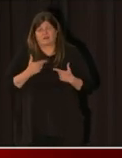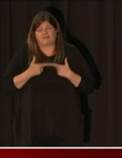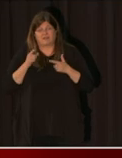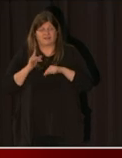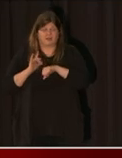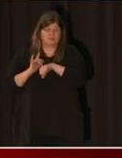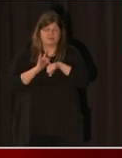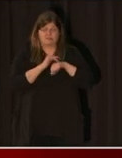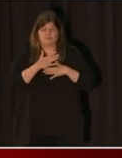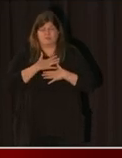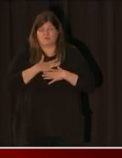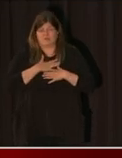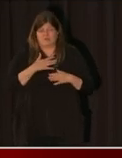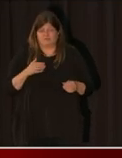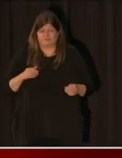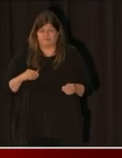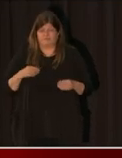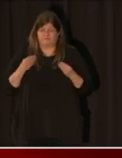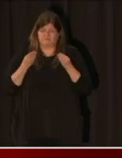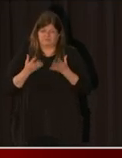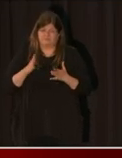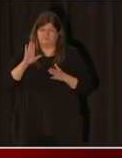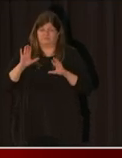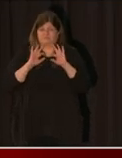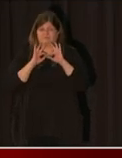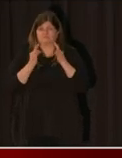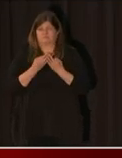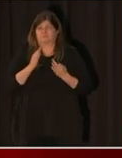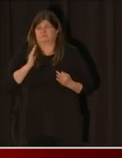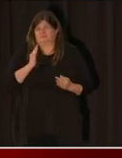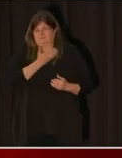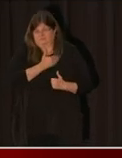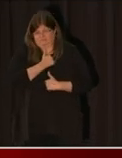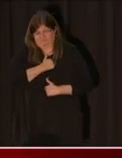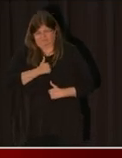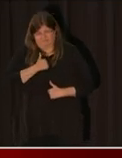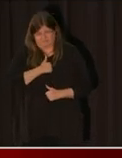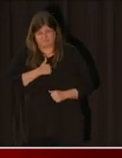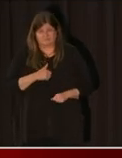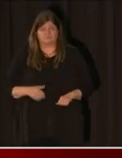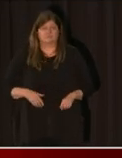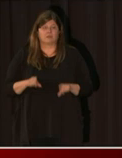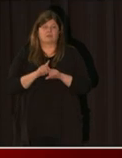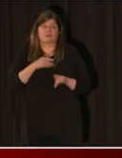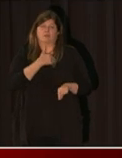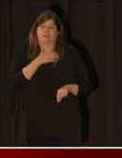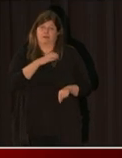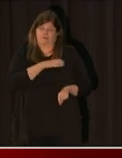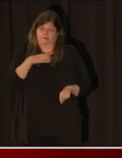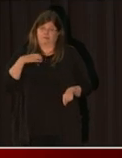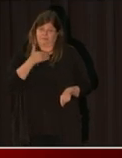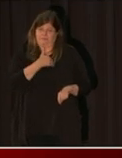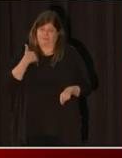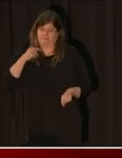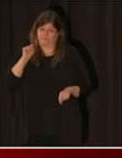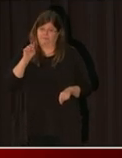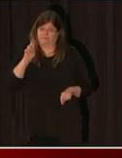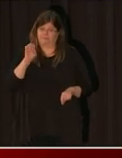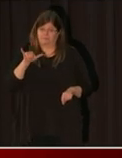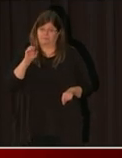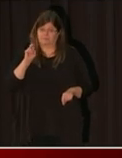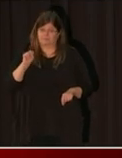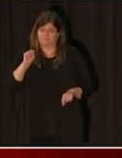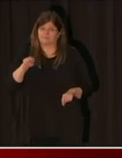family. I also want to share my deepest condolences with Councilmember Trayon White, who announced this weekend that his grandmother passed